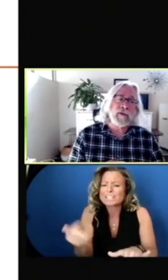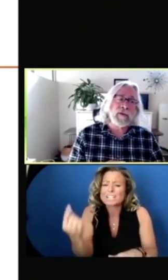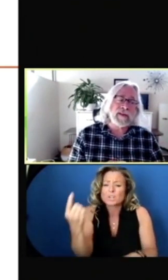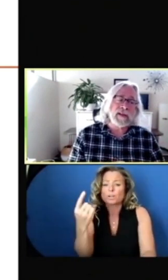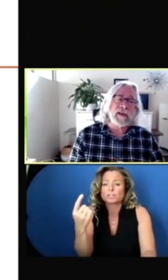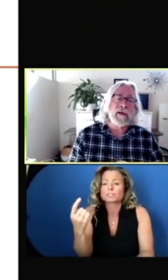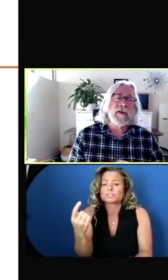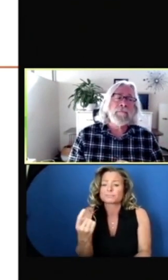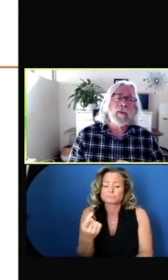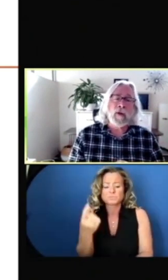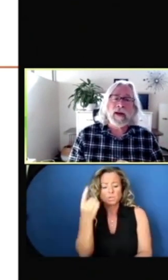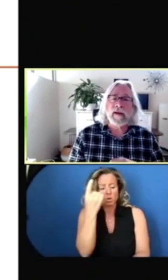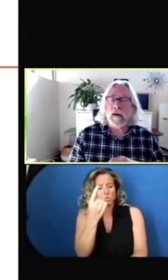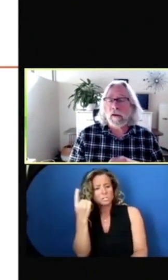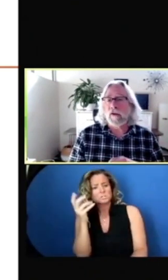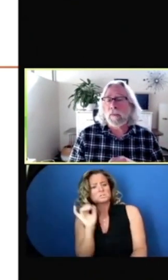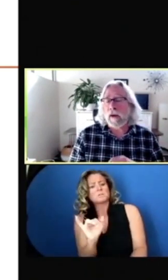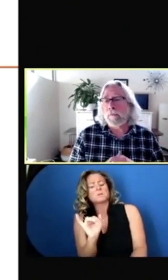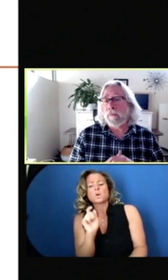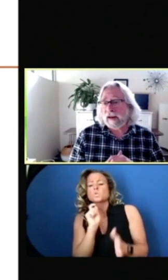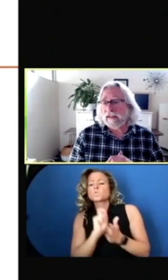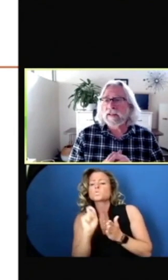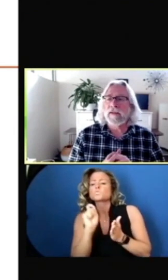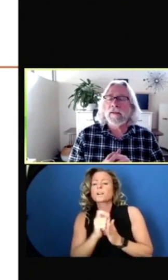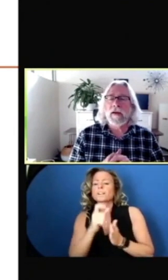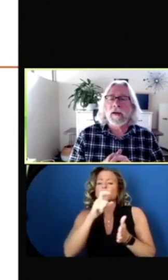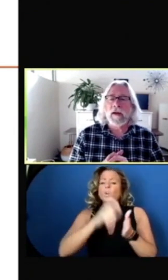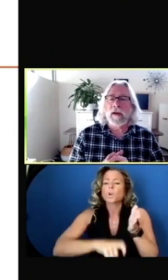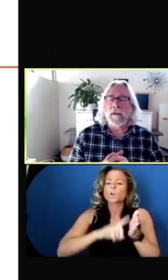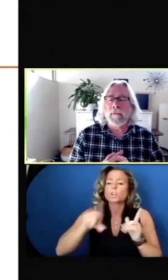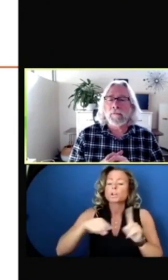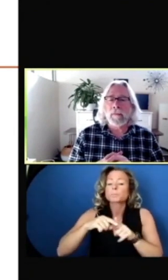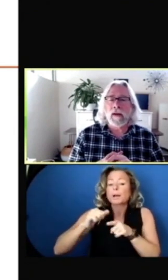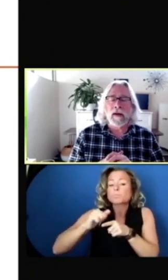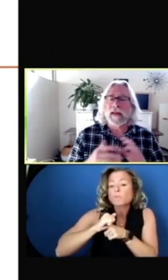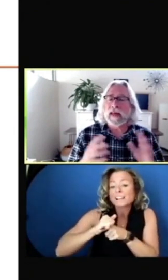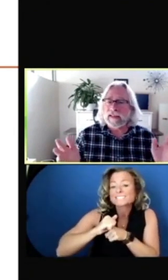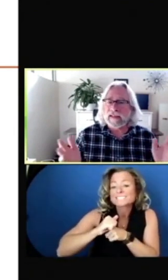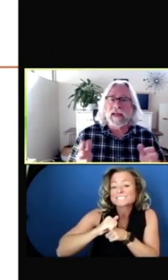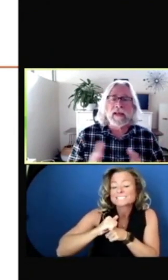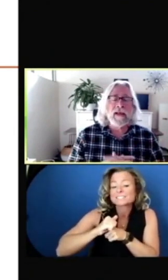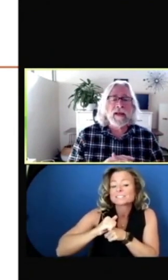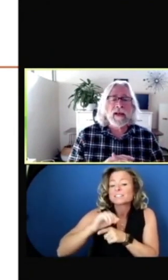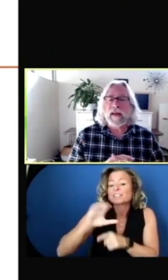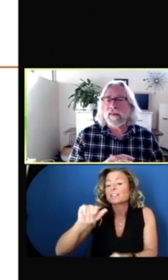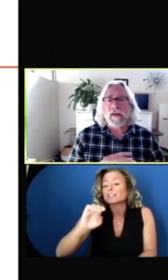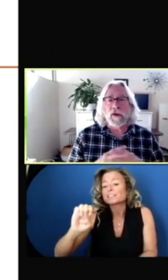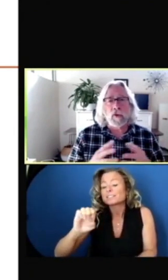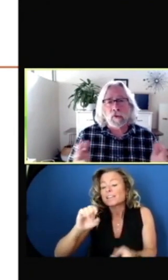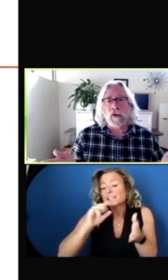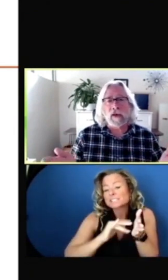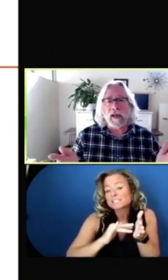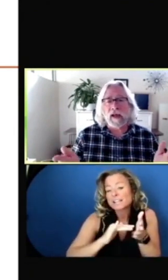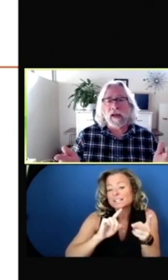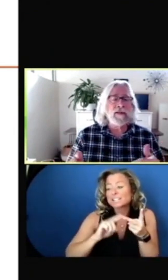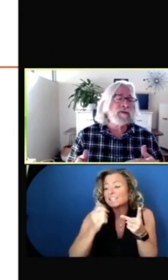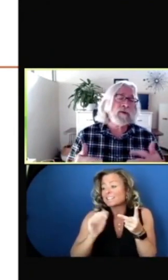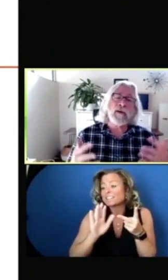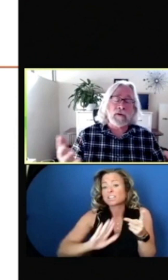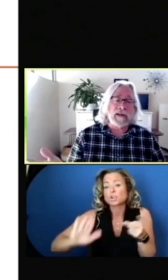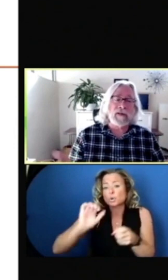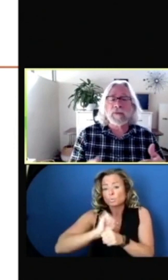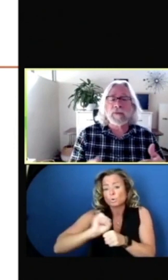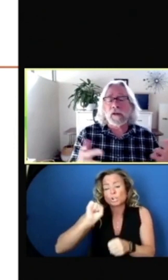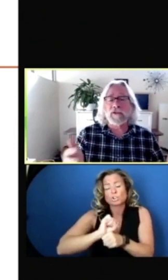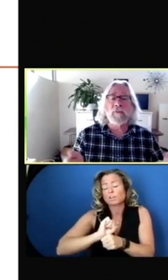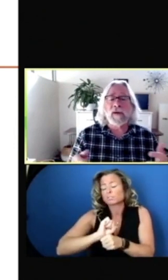like to consider writing an article about practice, a case study, anything that you're working on,